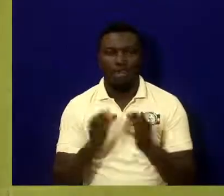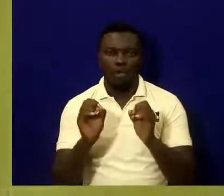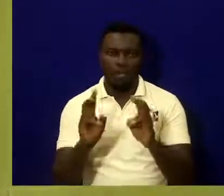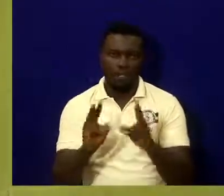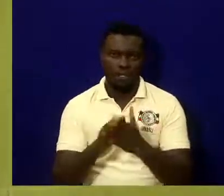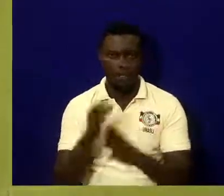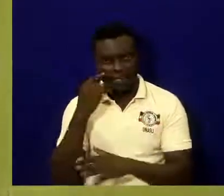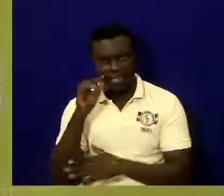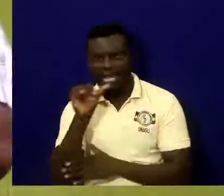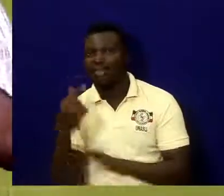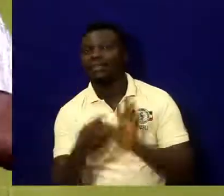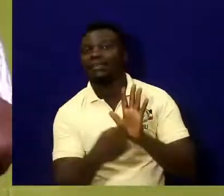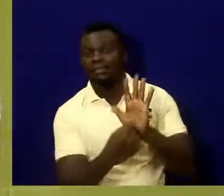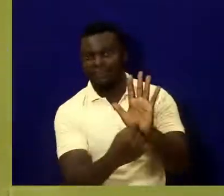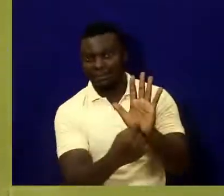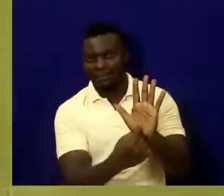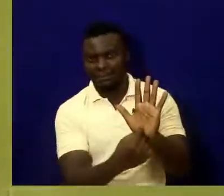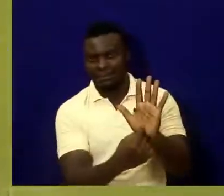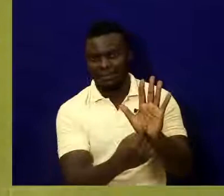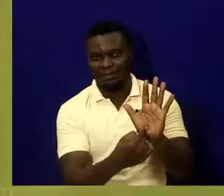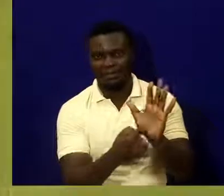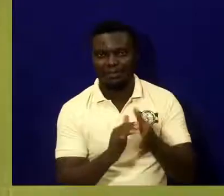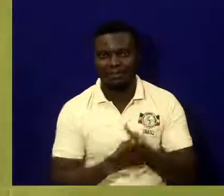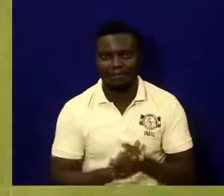Let us look at another example.